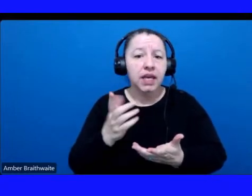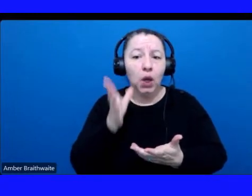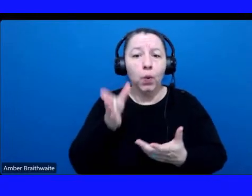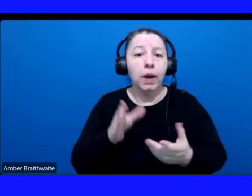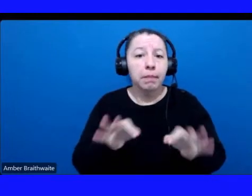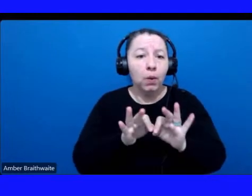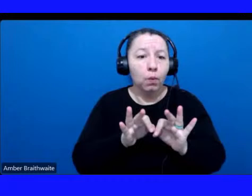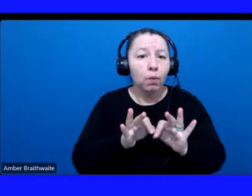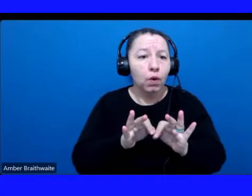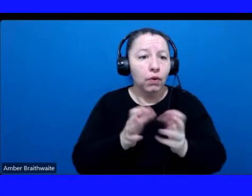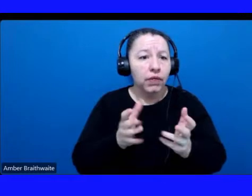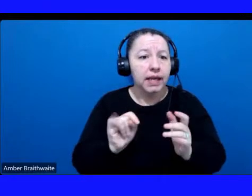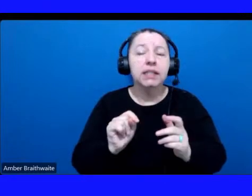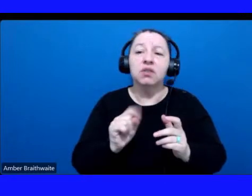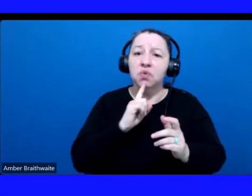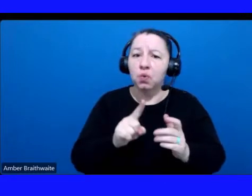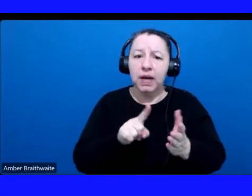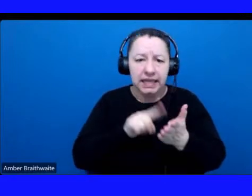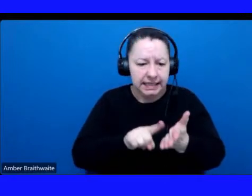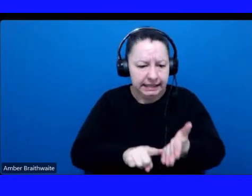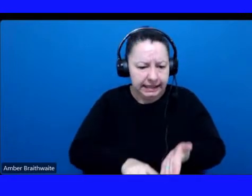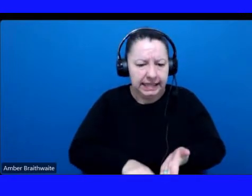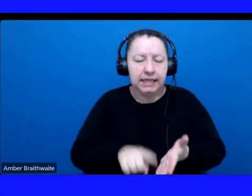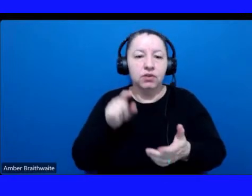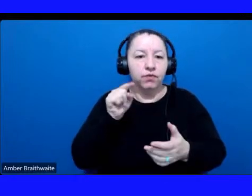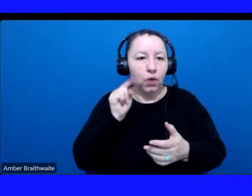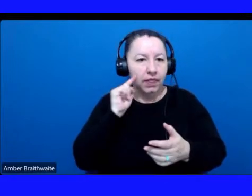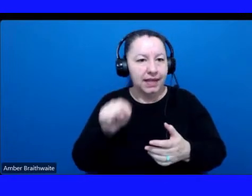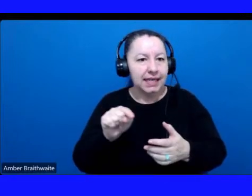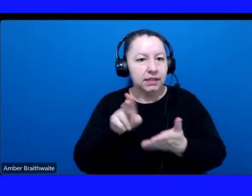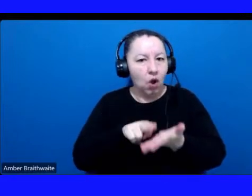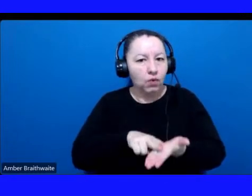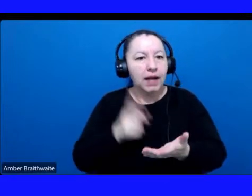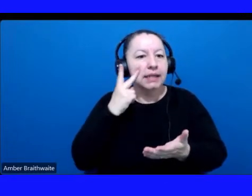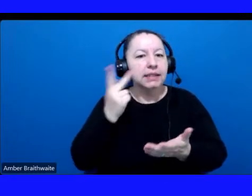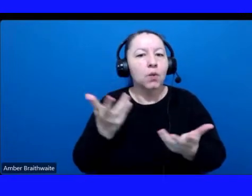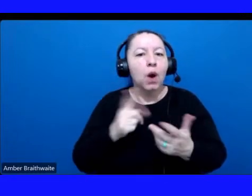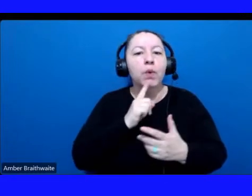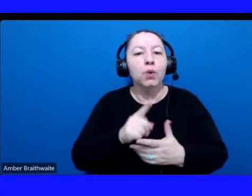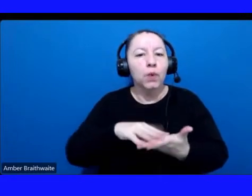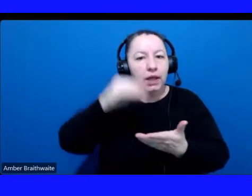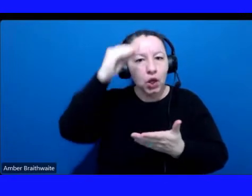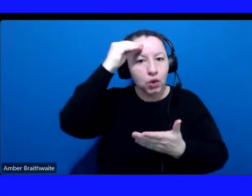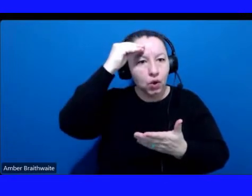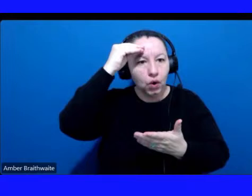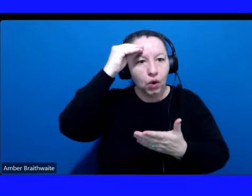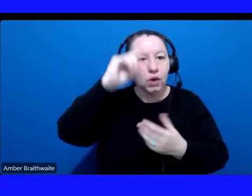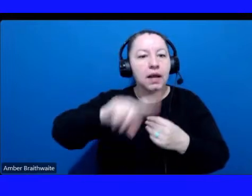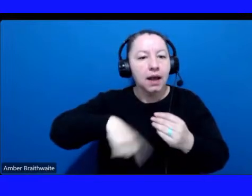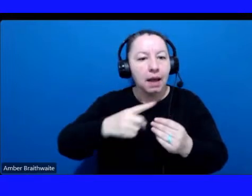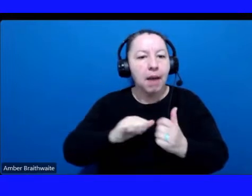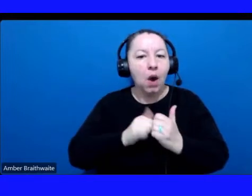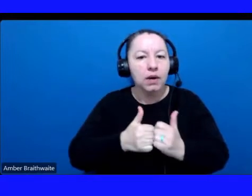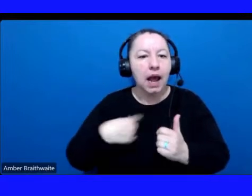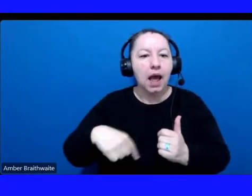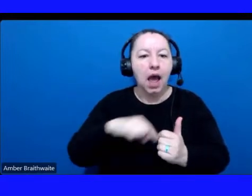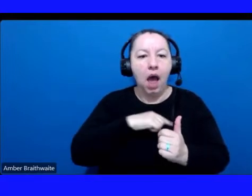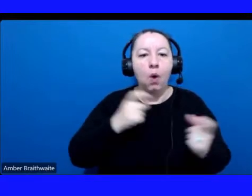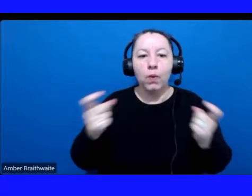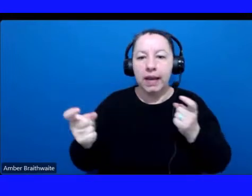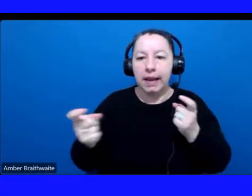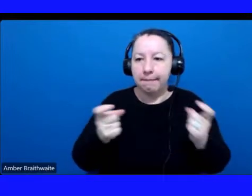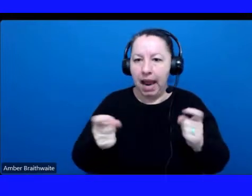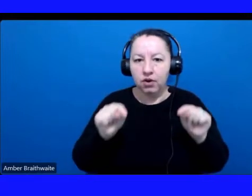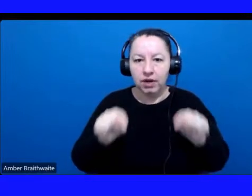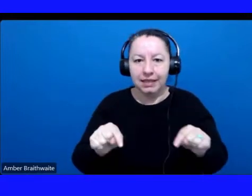just necessarily in being able to get prescriptions and so on, but again, other issues, housing and so on. How is it